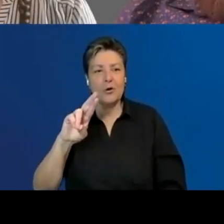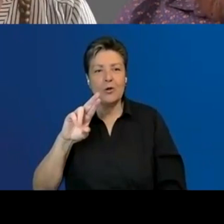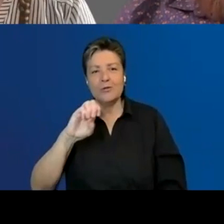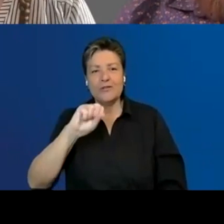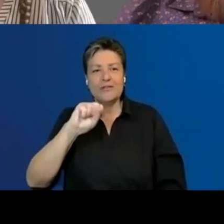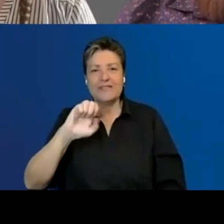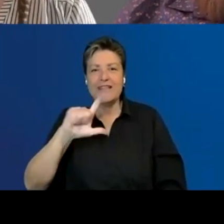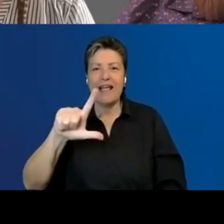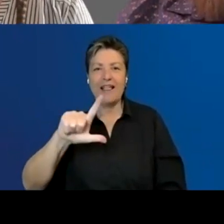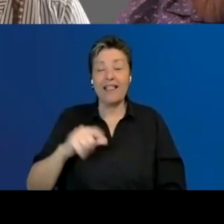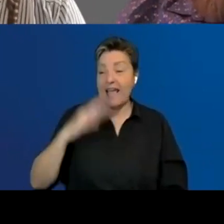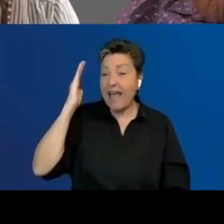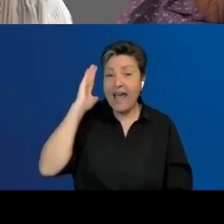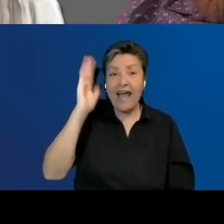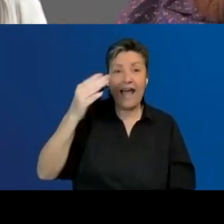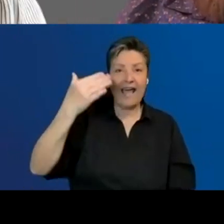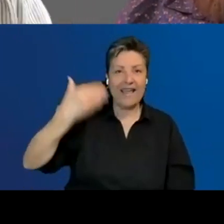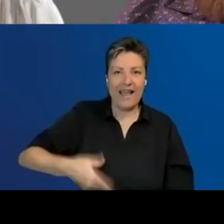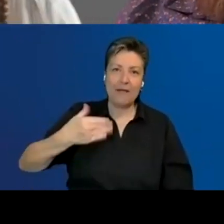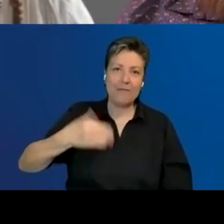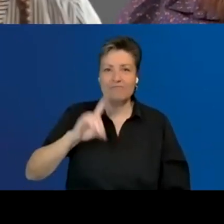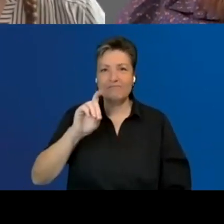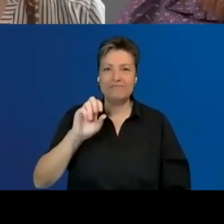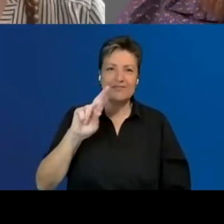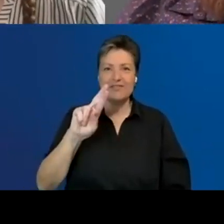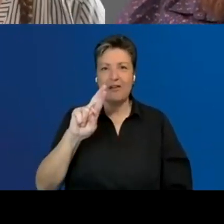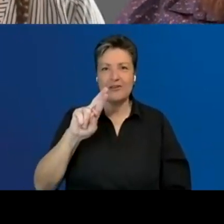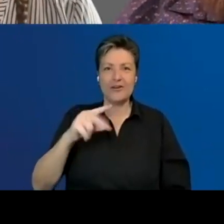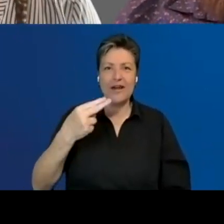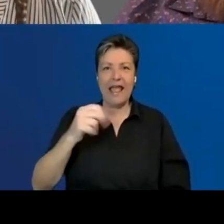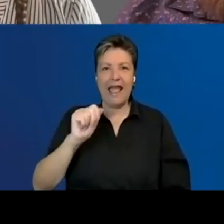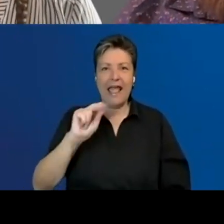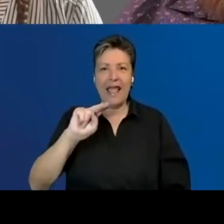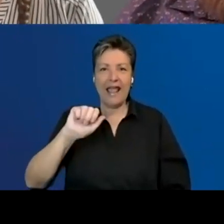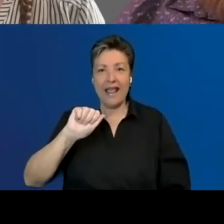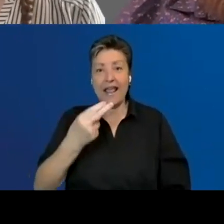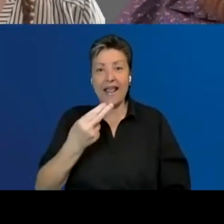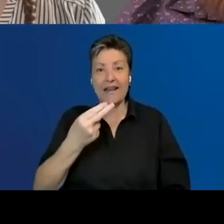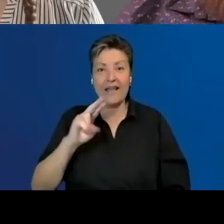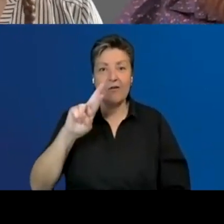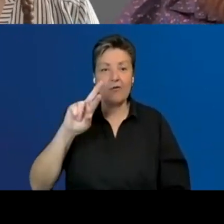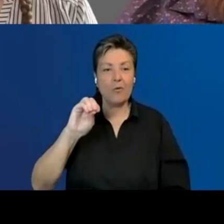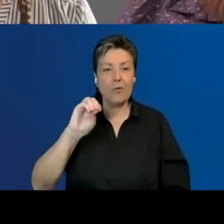Hi, I'm Hannah. I'm Dr. Hannah Roussel.